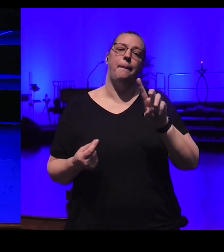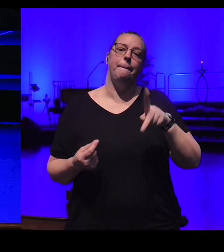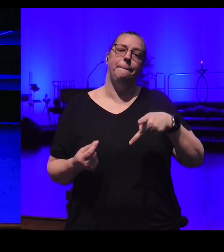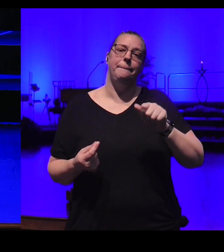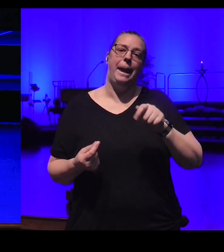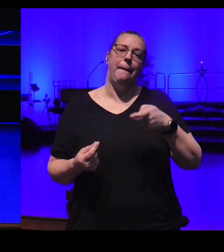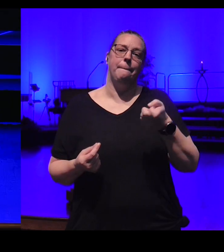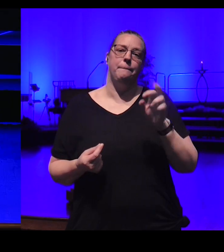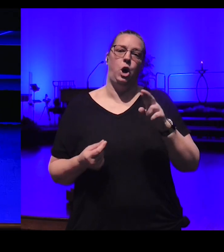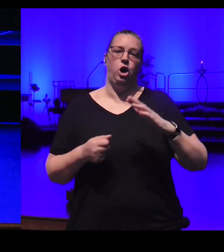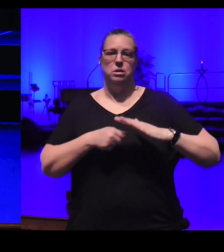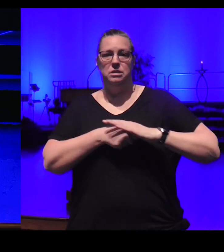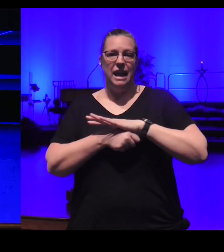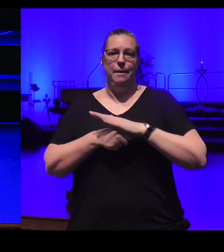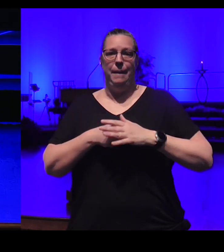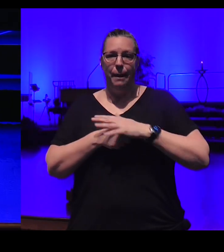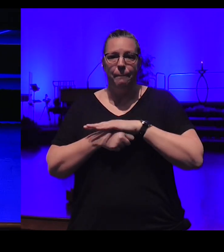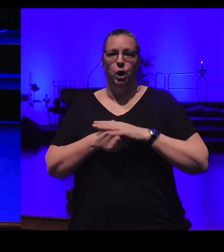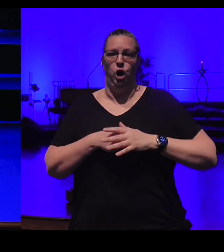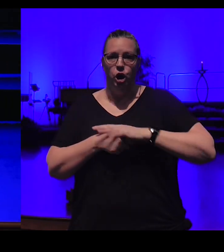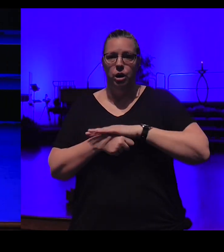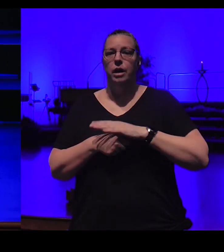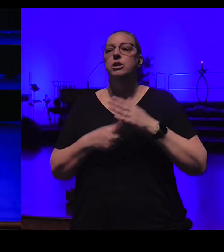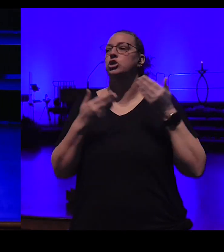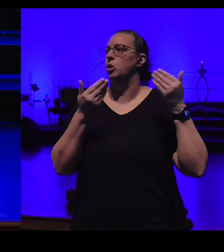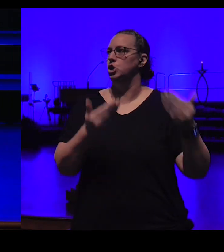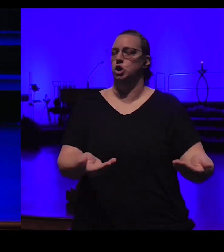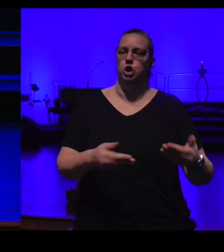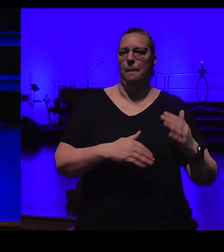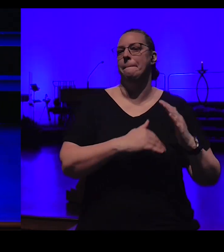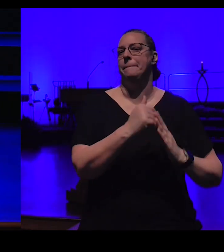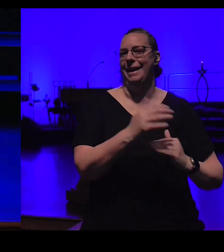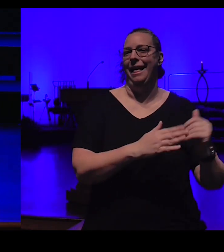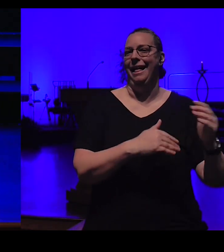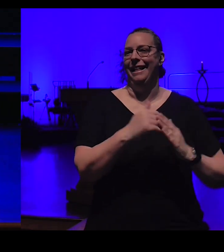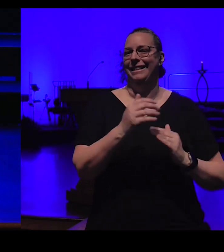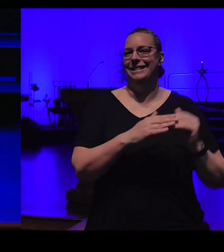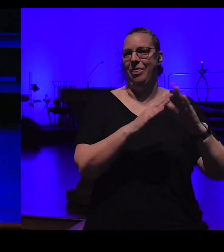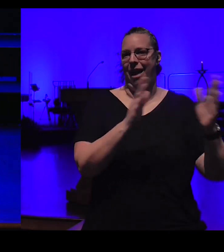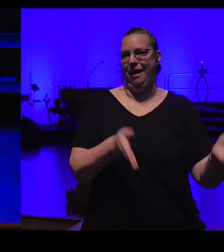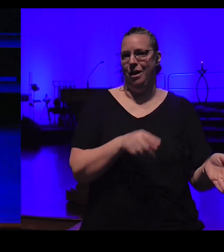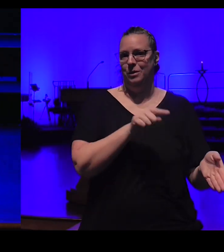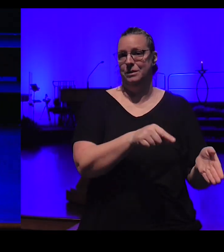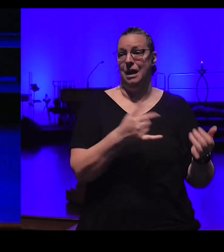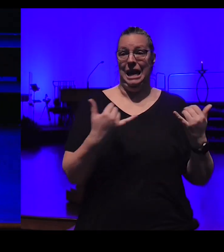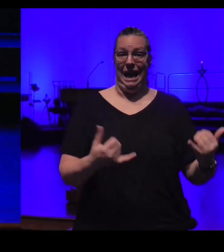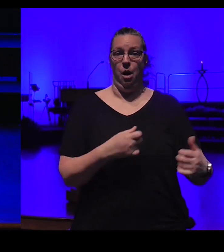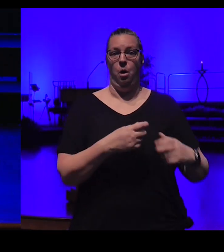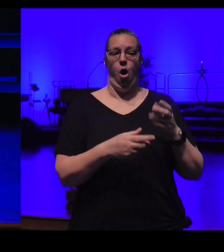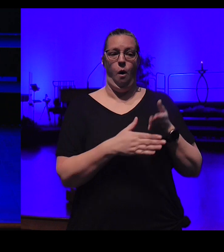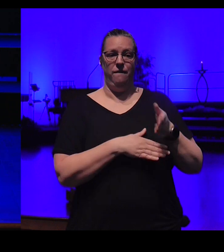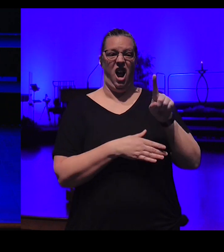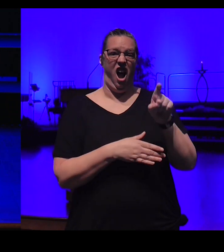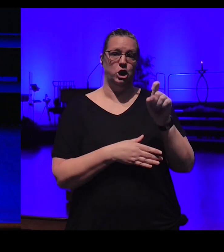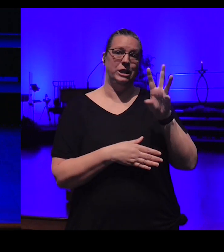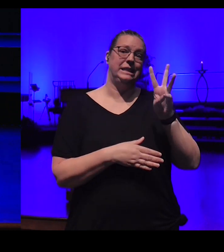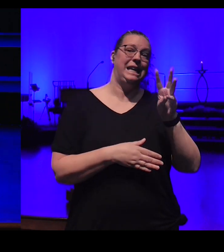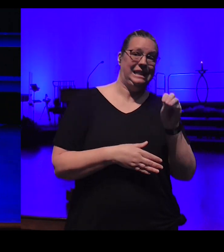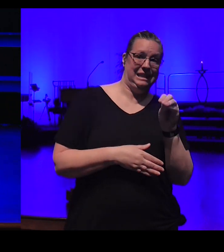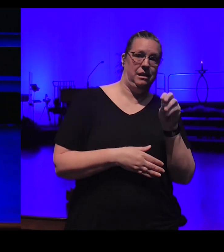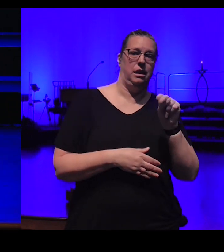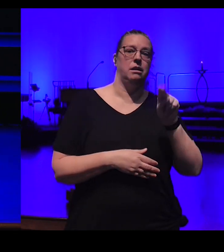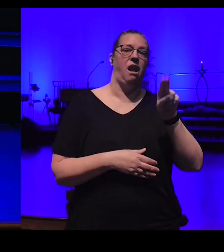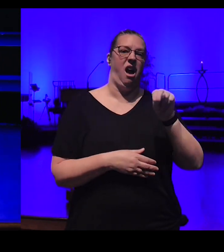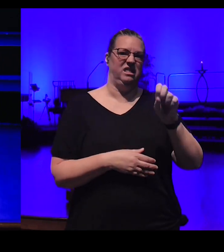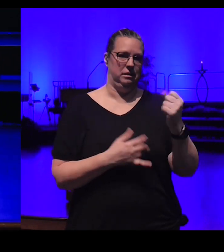And she said that nunnery, she went on to build the nunnery. It serves over 160 nuns every year to this day.